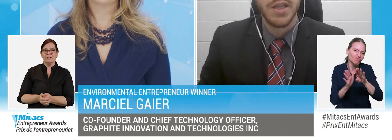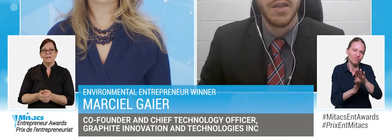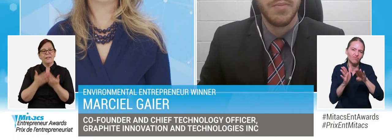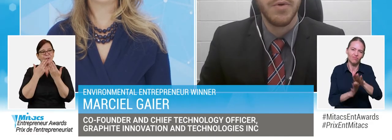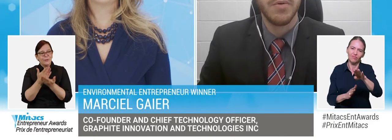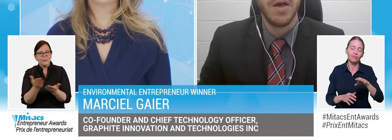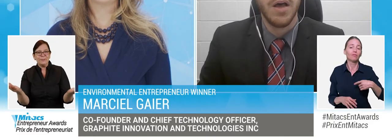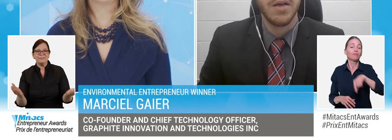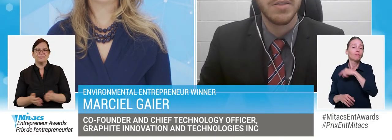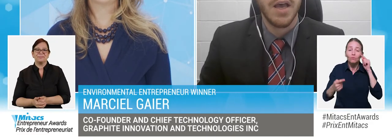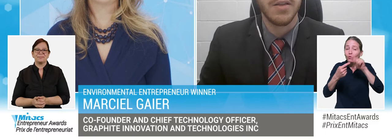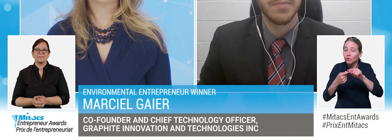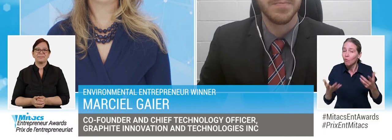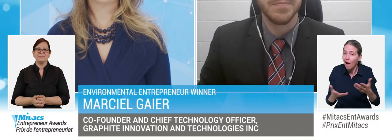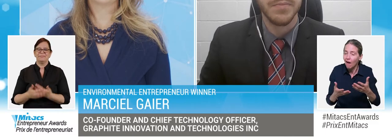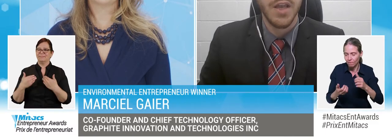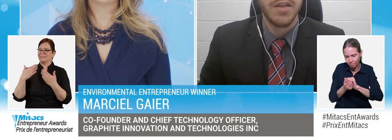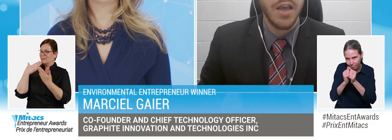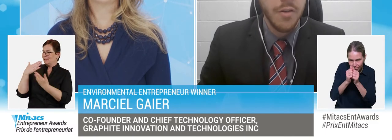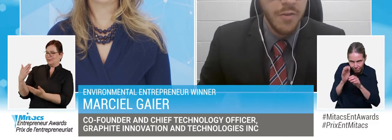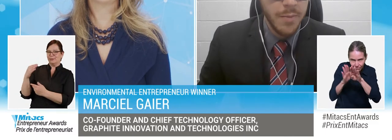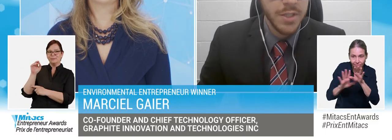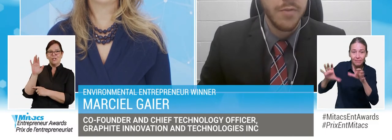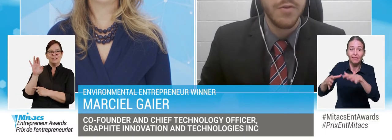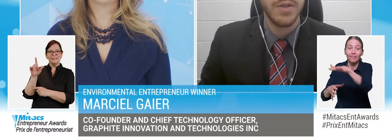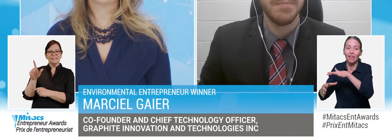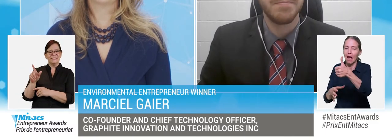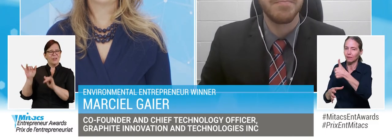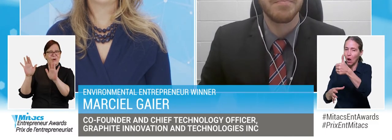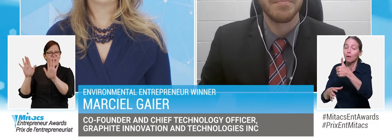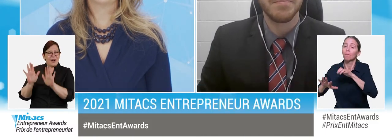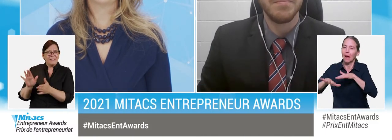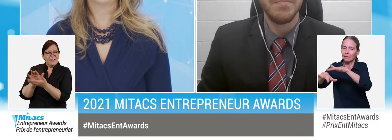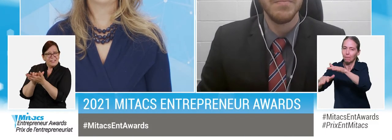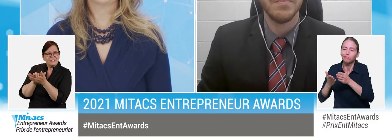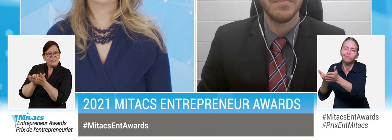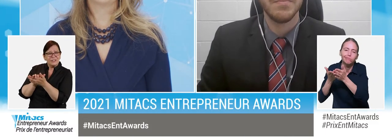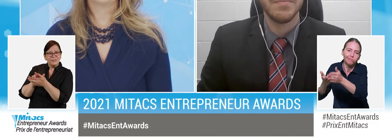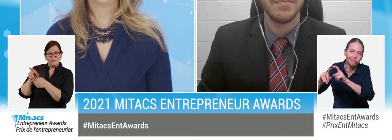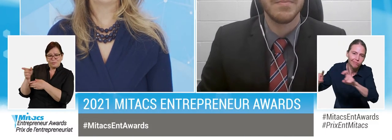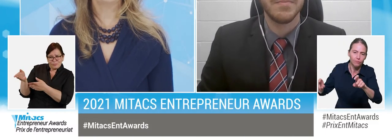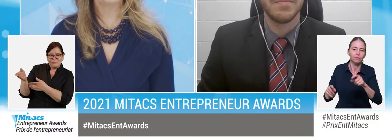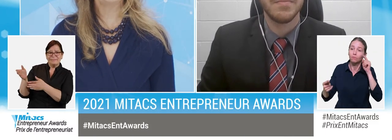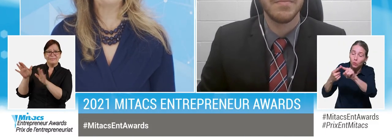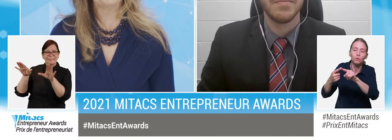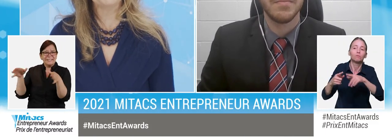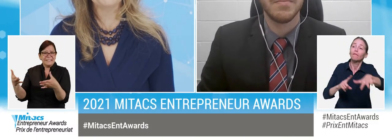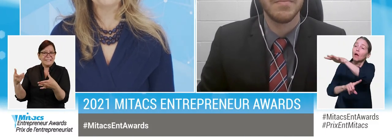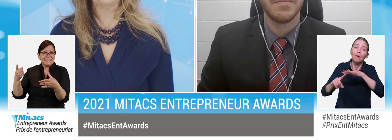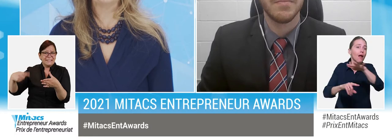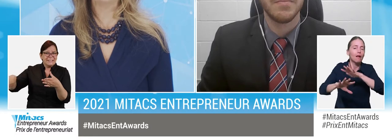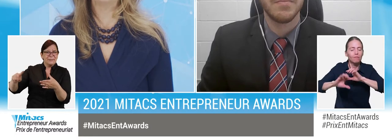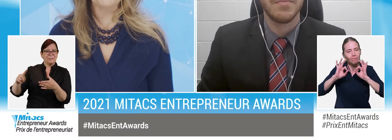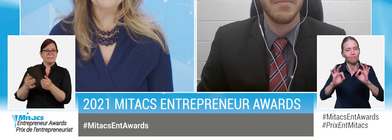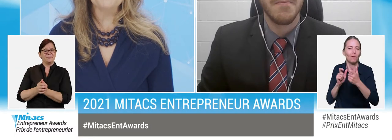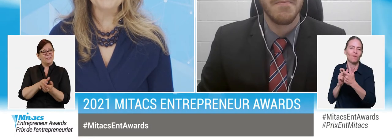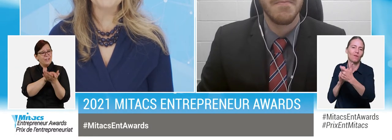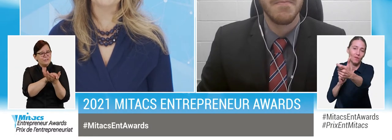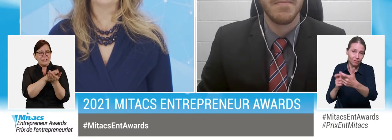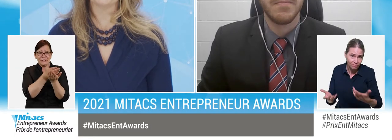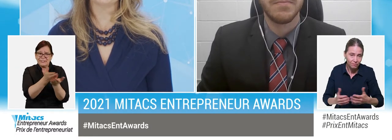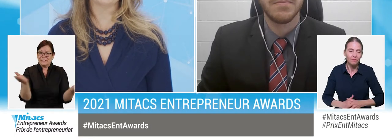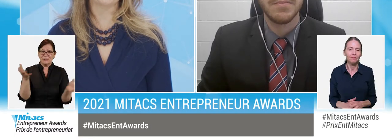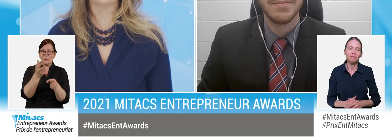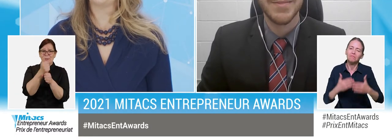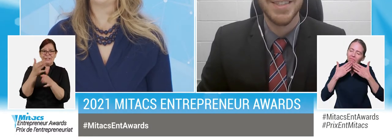environmentally sustainable site. Thank you very much, everyone. Well, thank you, Marcel. That was wonderful,